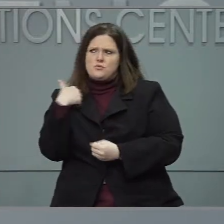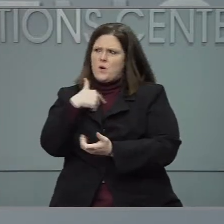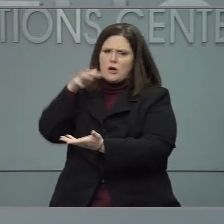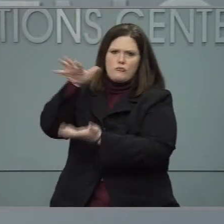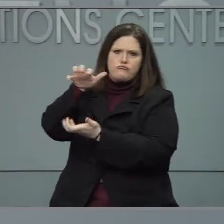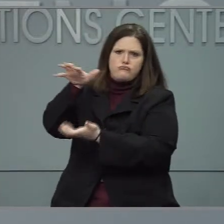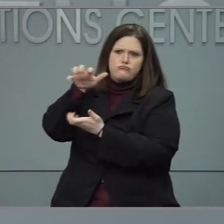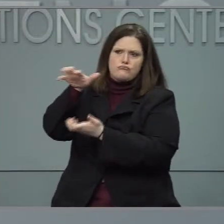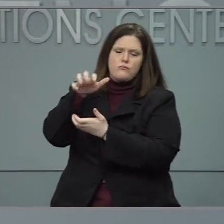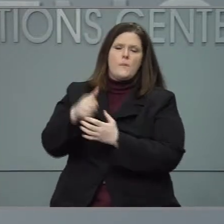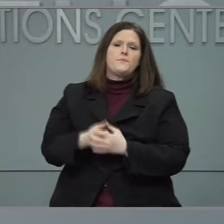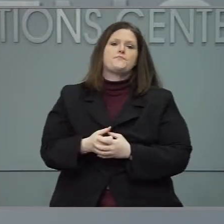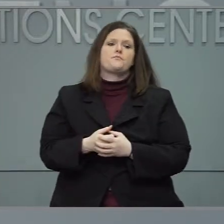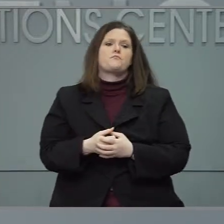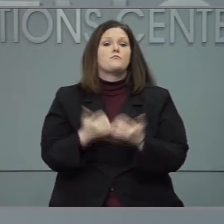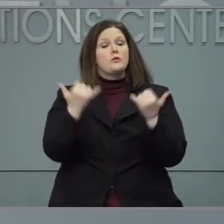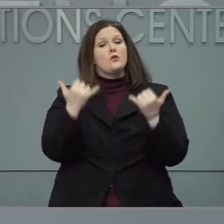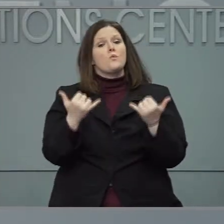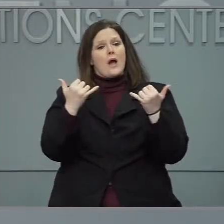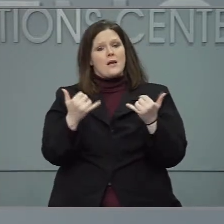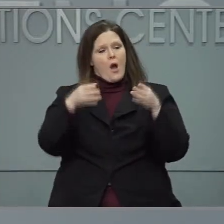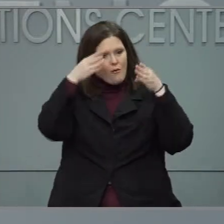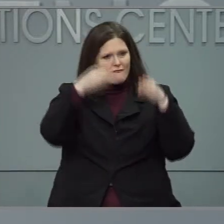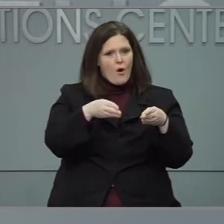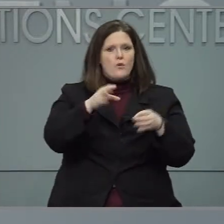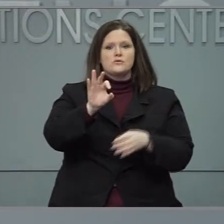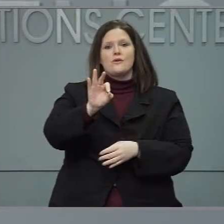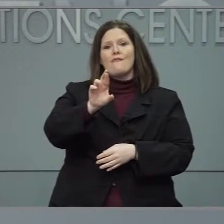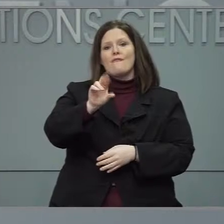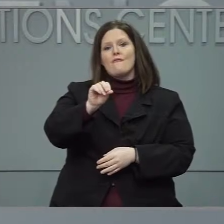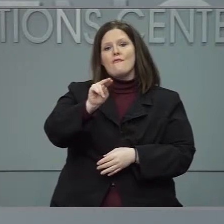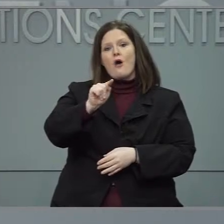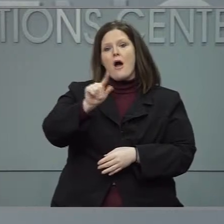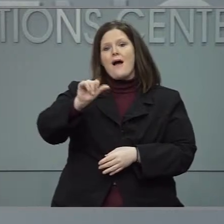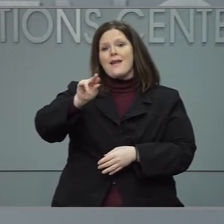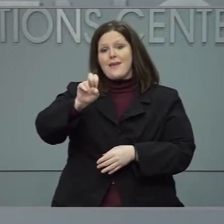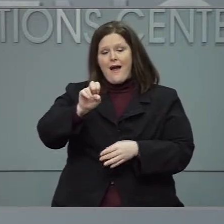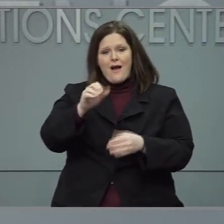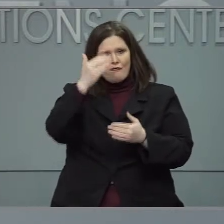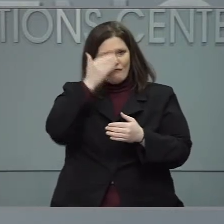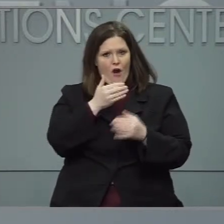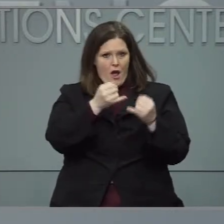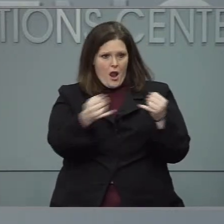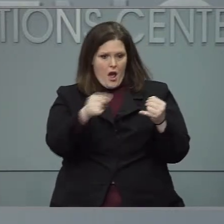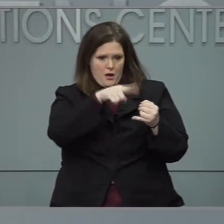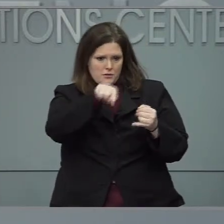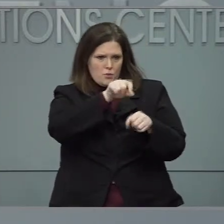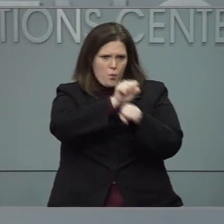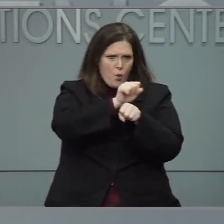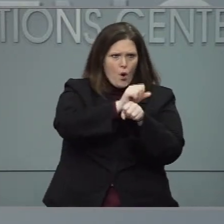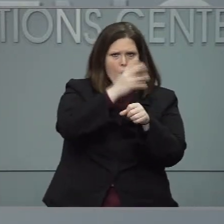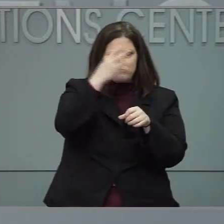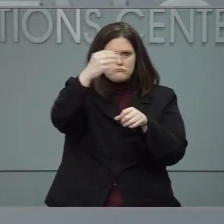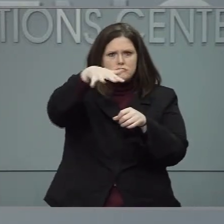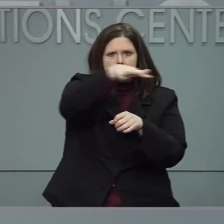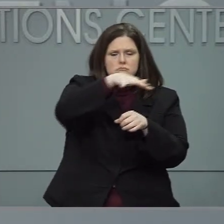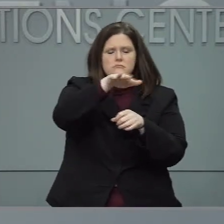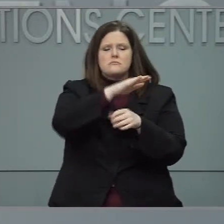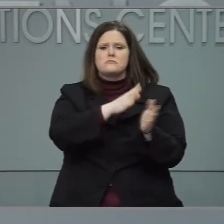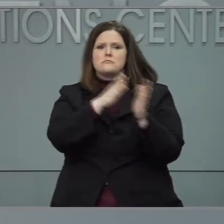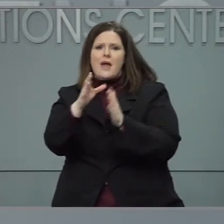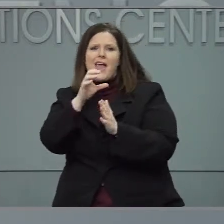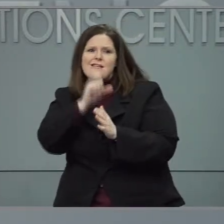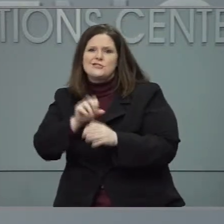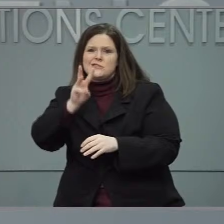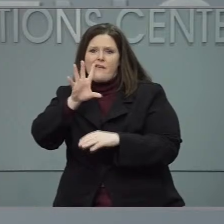frontline essential workers, those who are over 65 and up, but we will continue to monitor that. And the latest